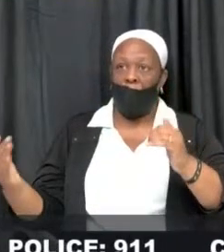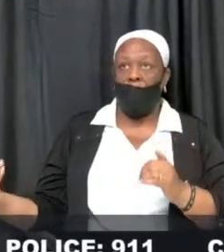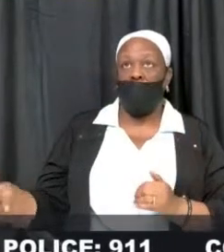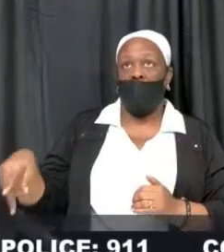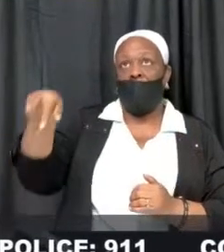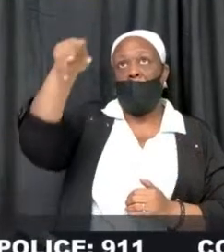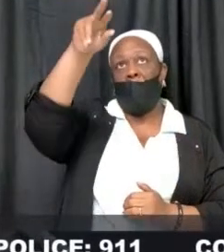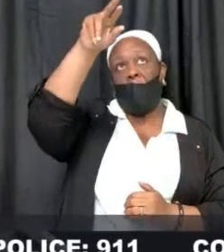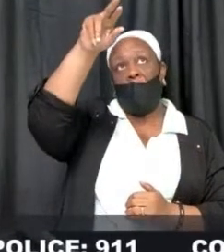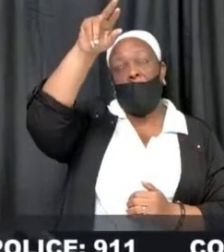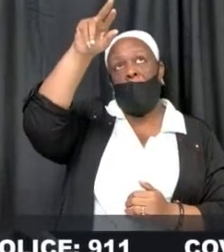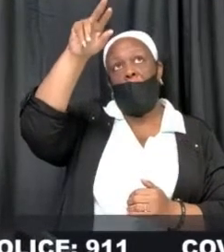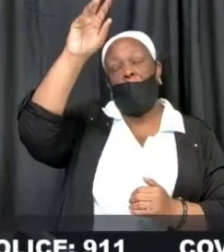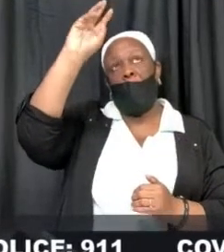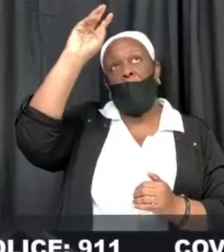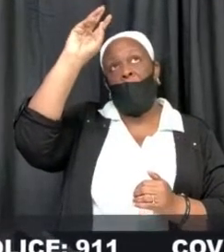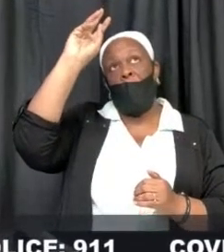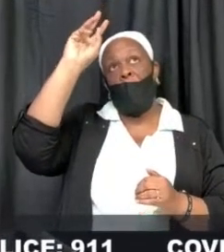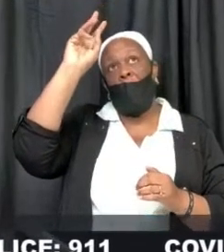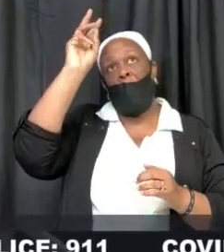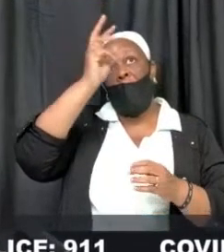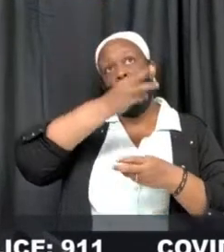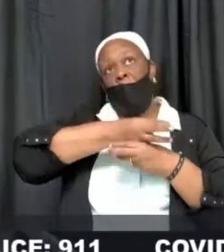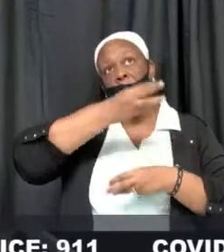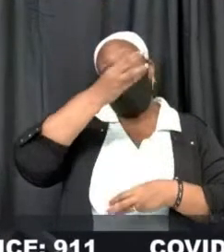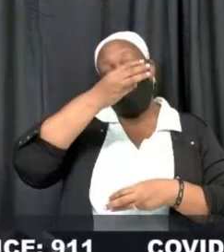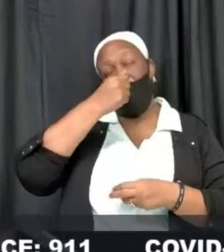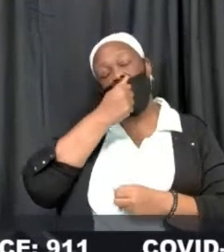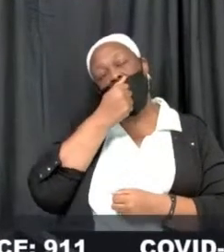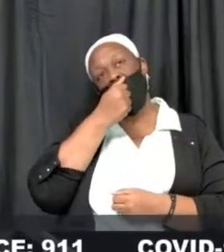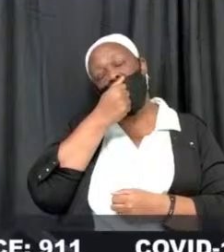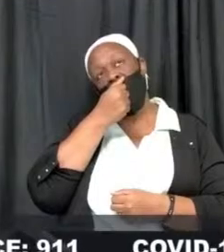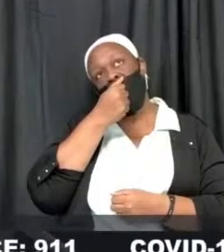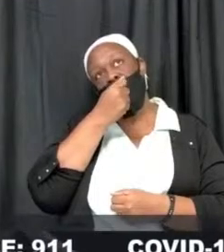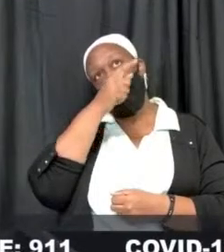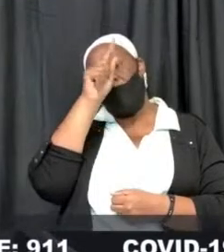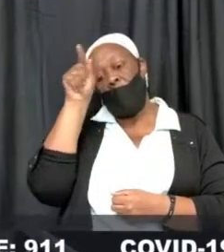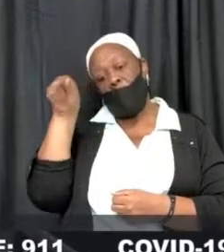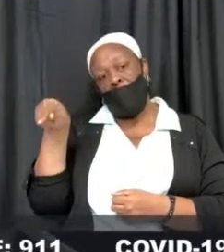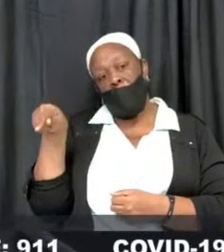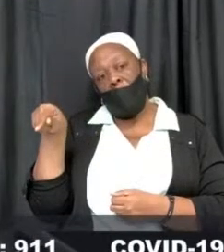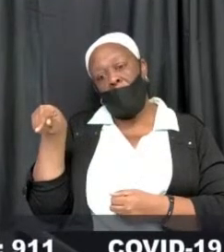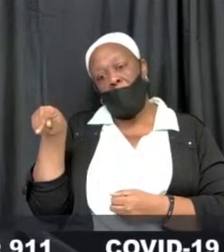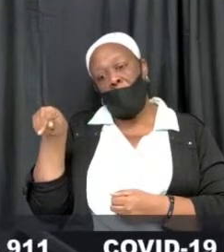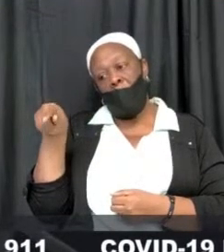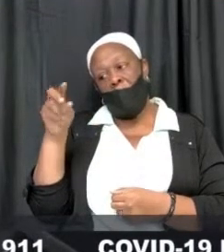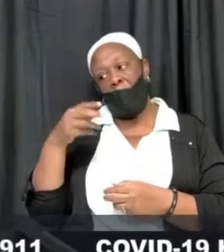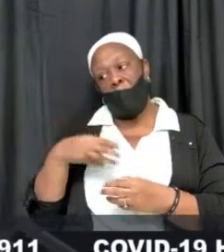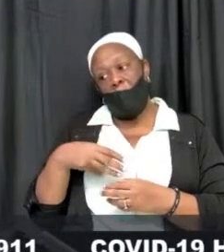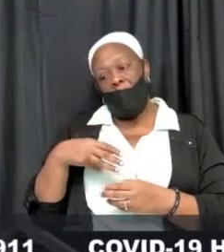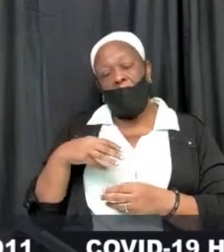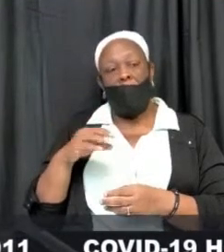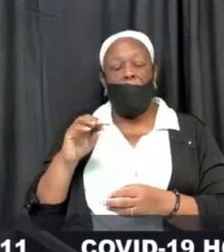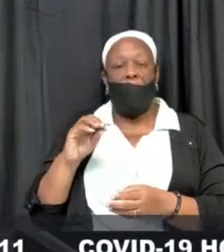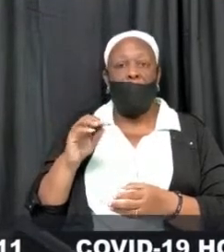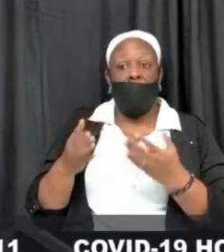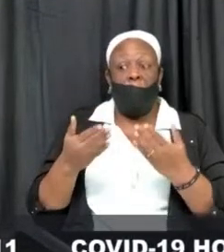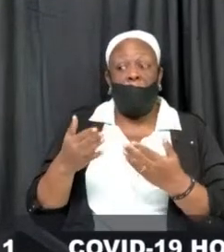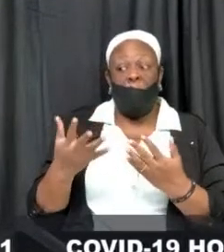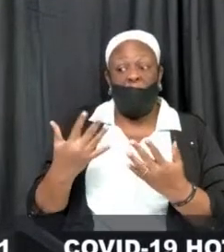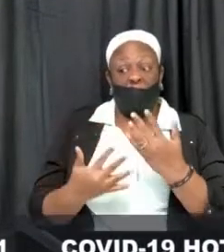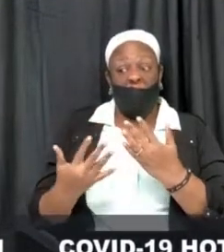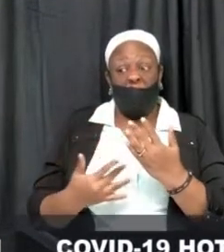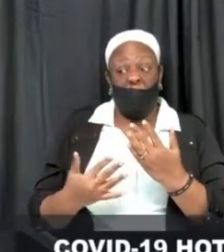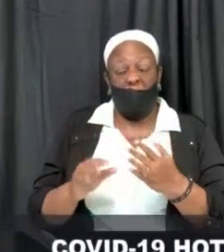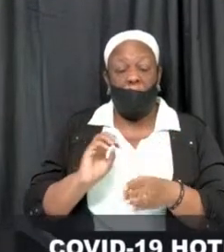out, because by coming down, you can prevent yourself, one, from getting severely burned, and two, from dying in the fire, which